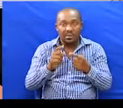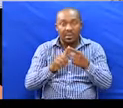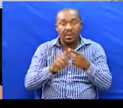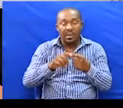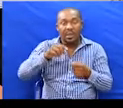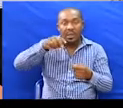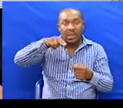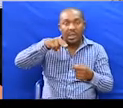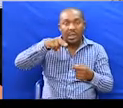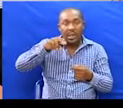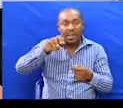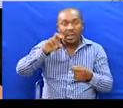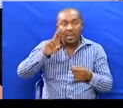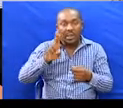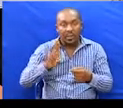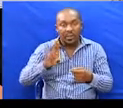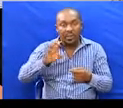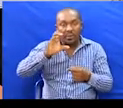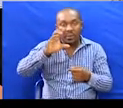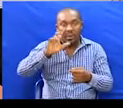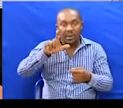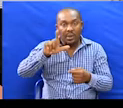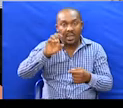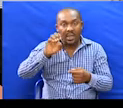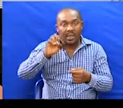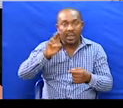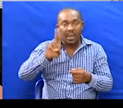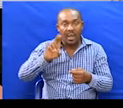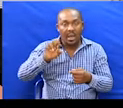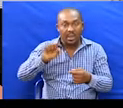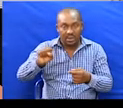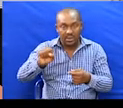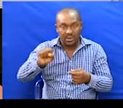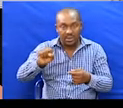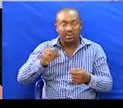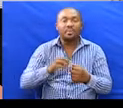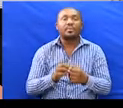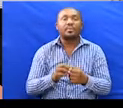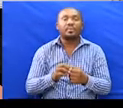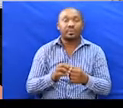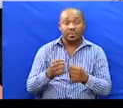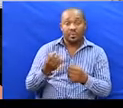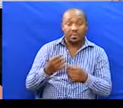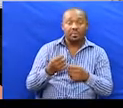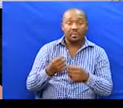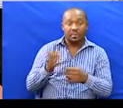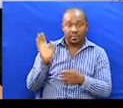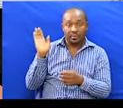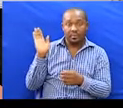nucleus. The animal cells and even the plant cells, it consists of